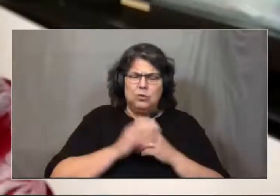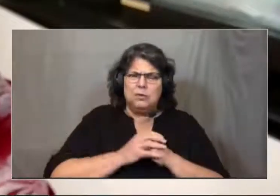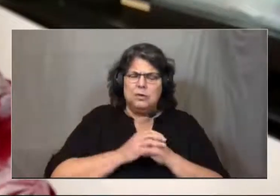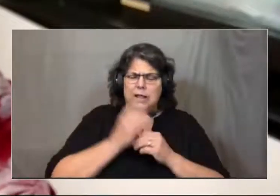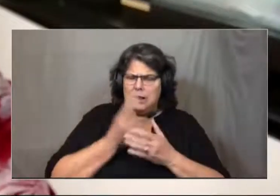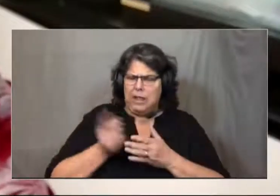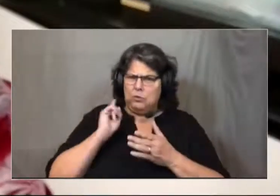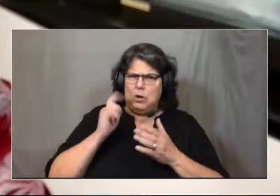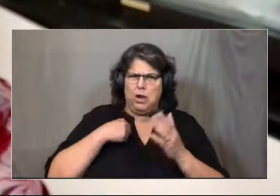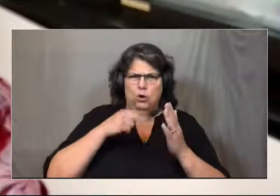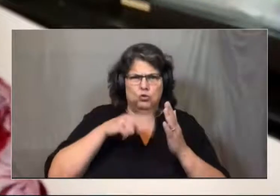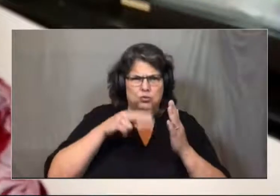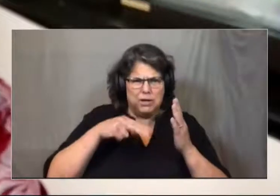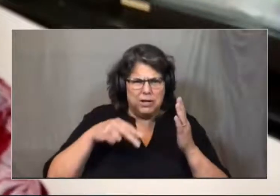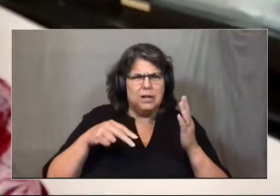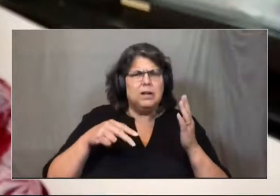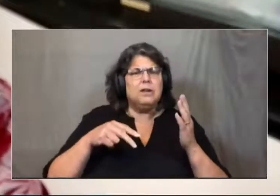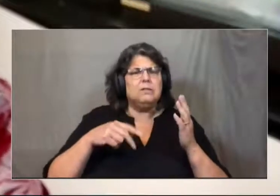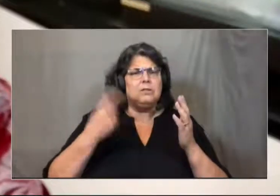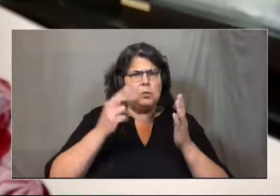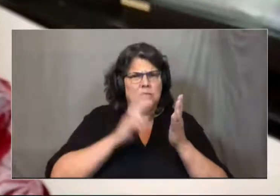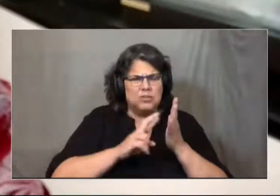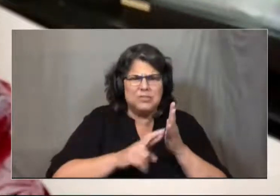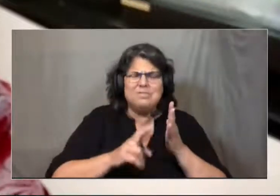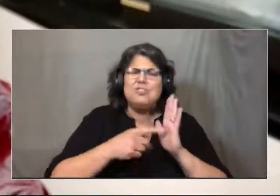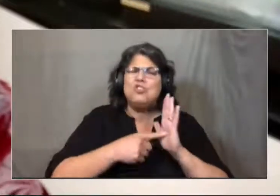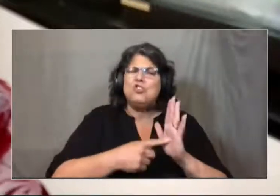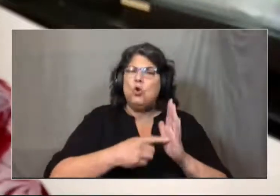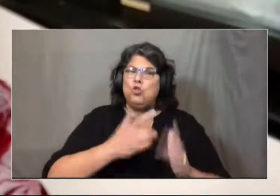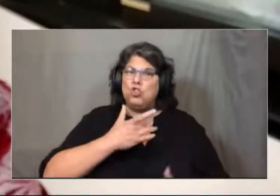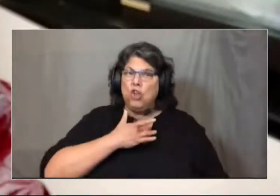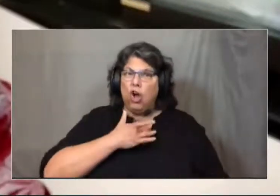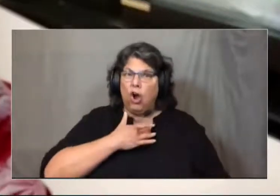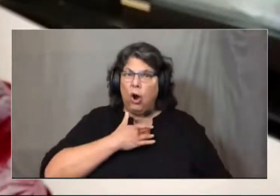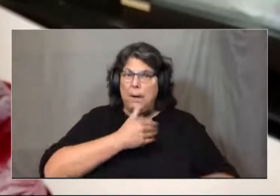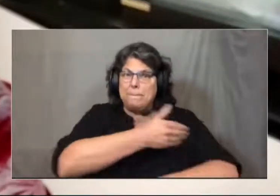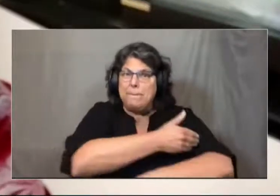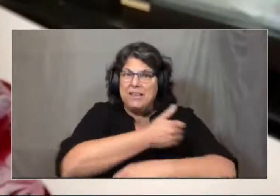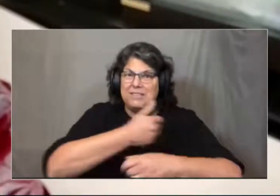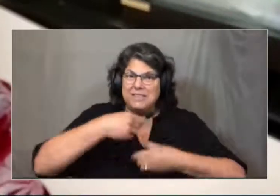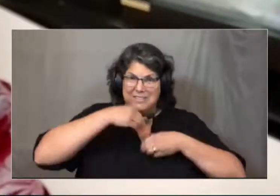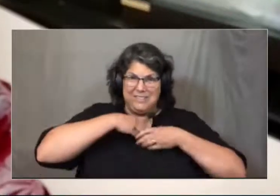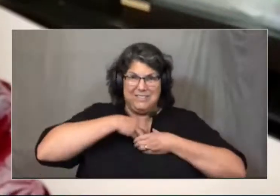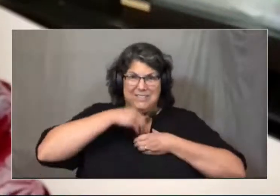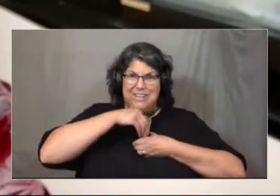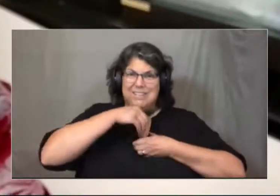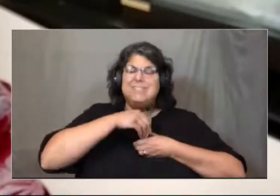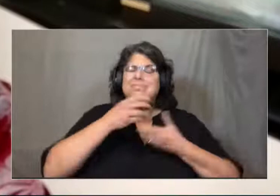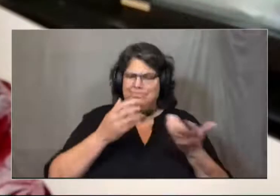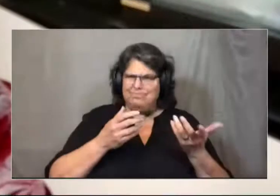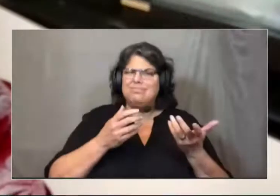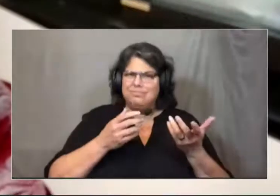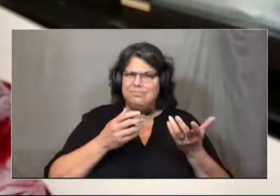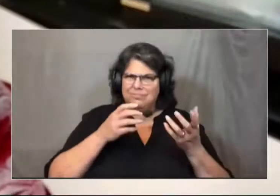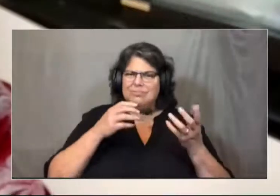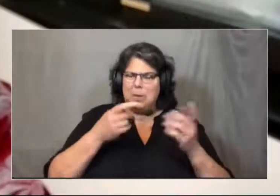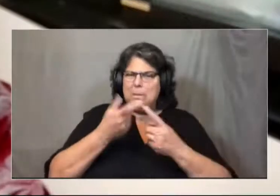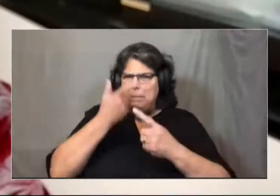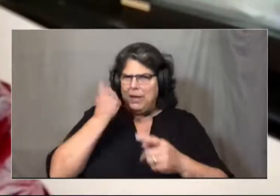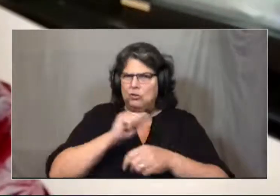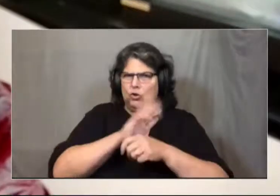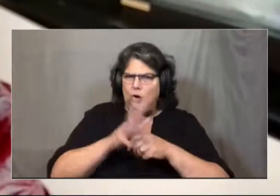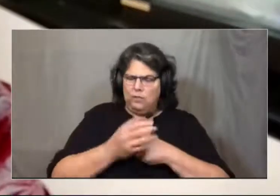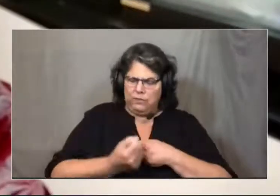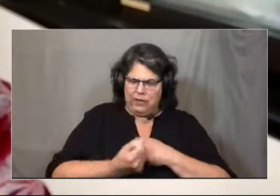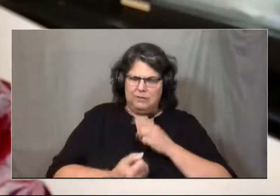that was being done that shows a defect in the heart muscle that happens with COVID that could lead to long-term congestive